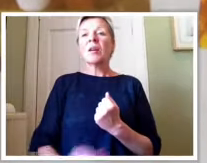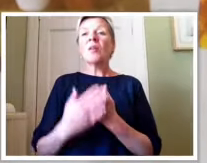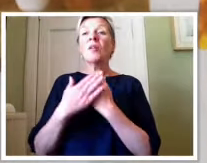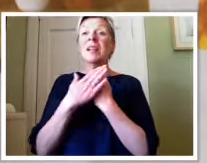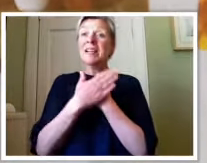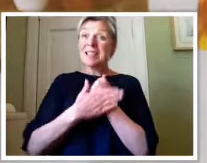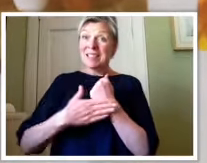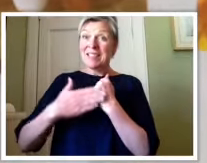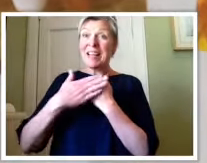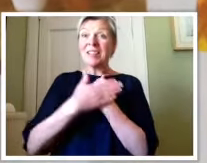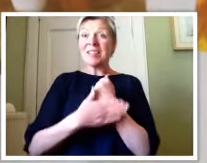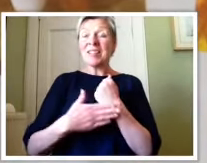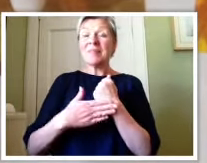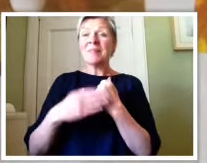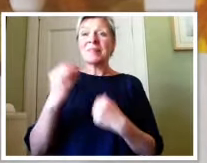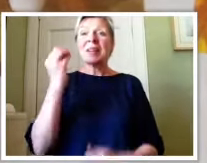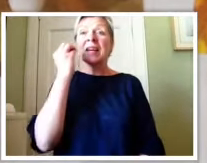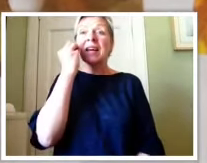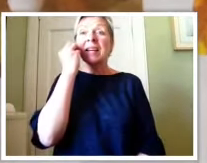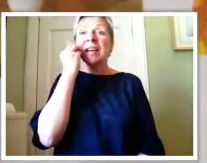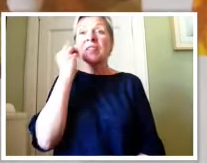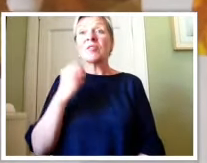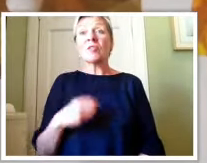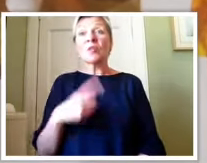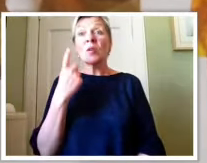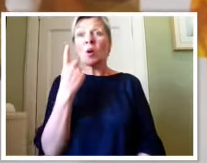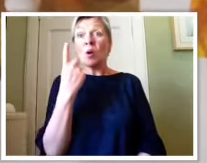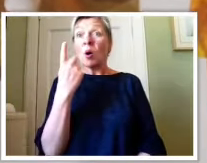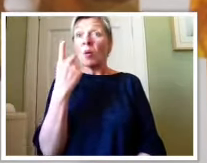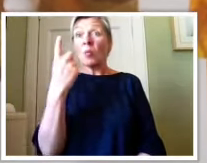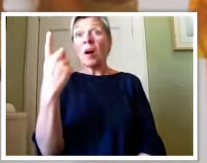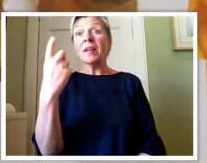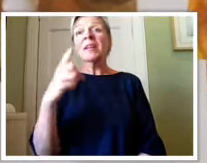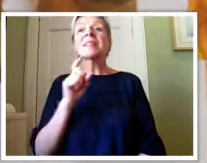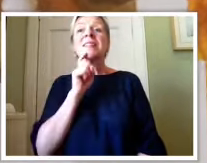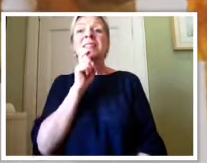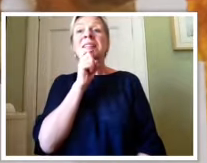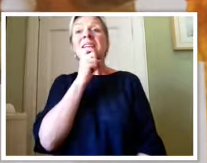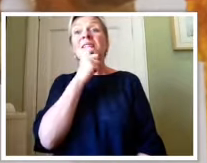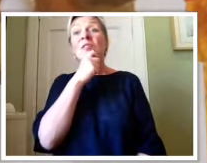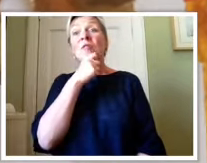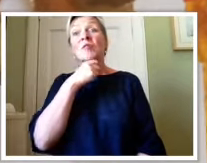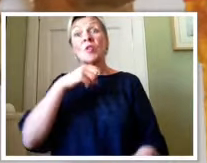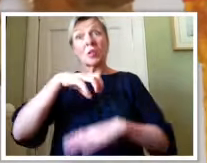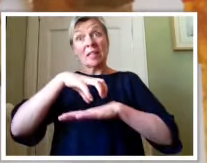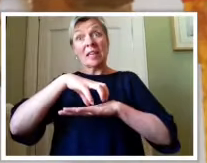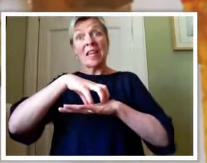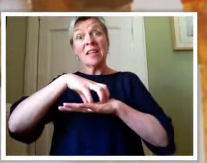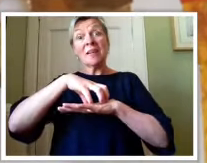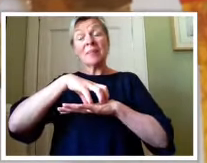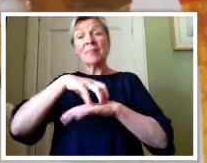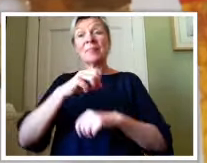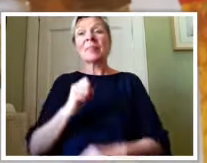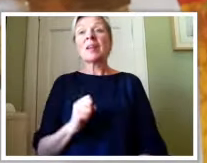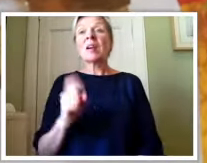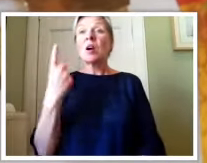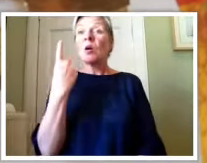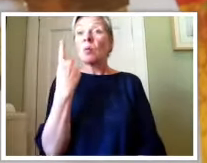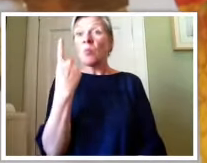On Saturday, he ate through one slice of chocolate cake.